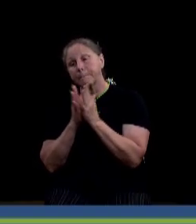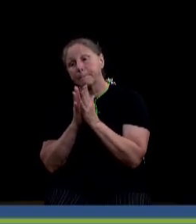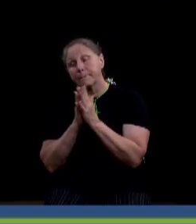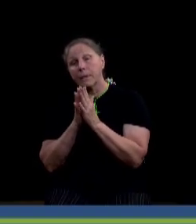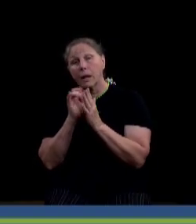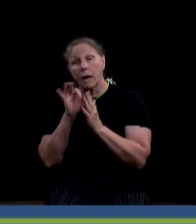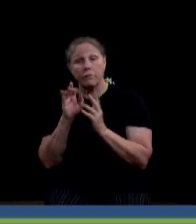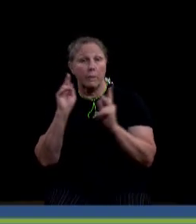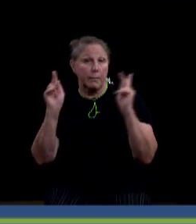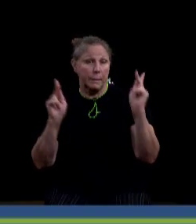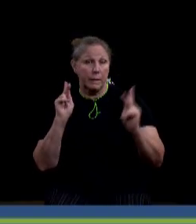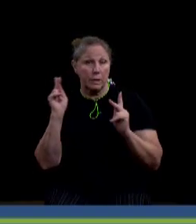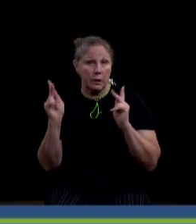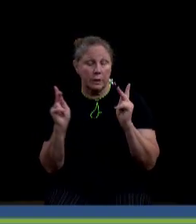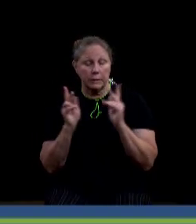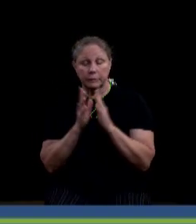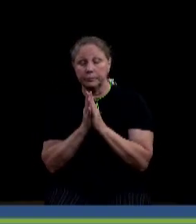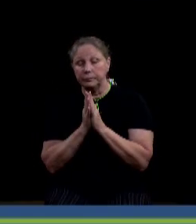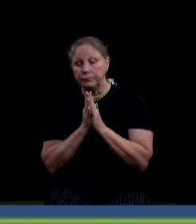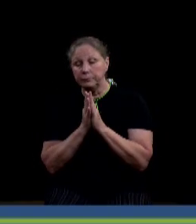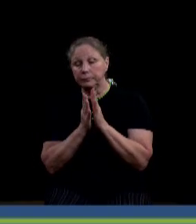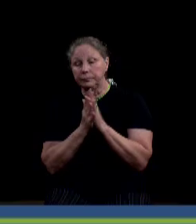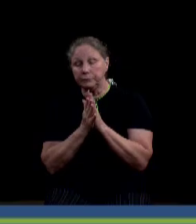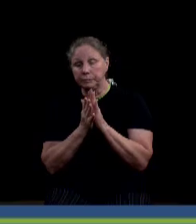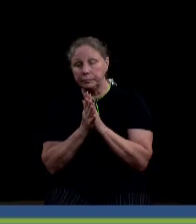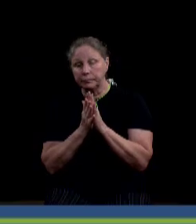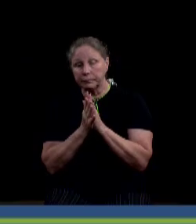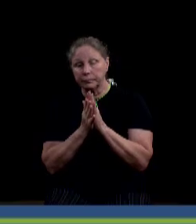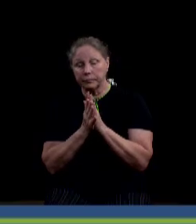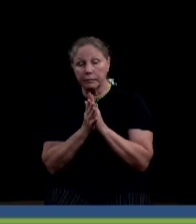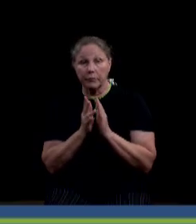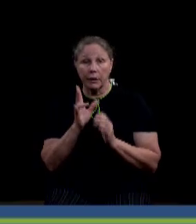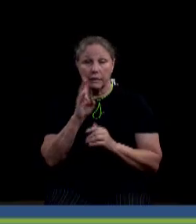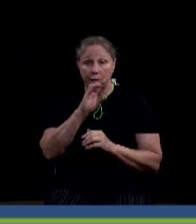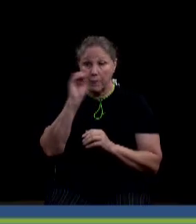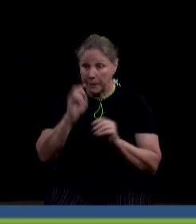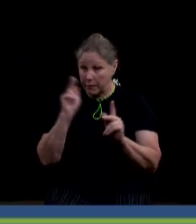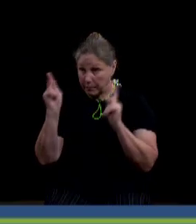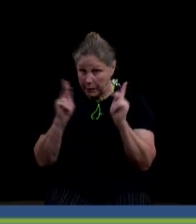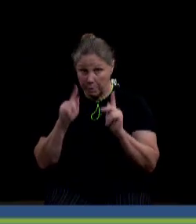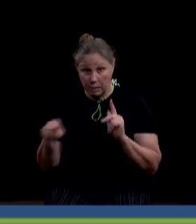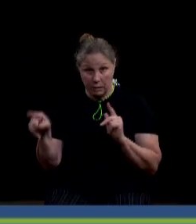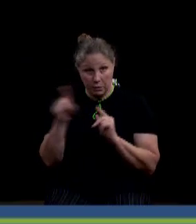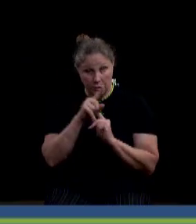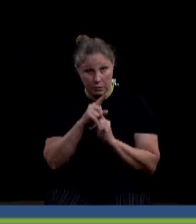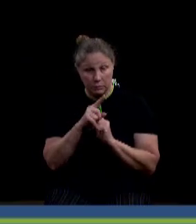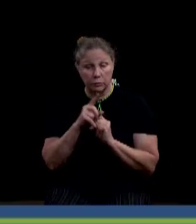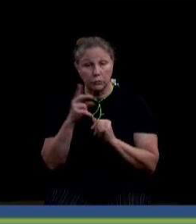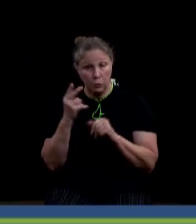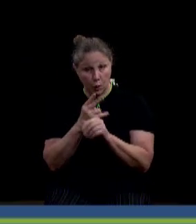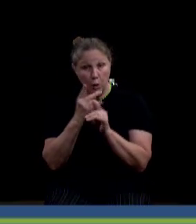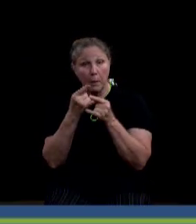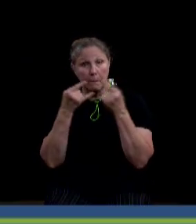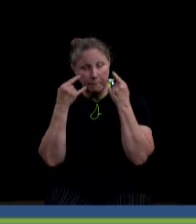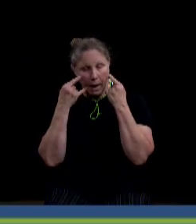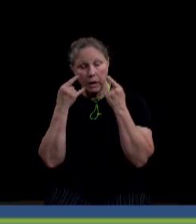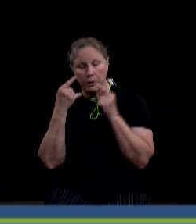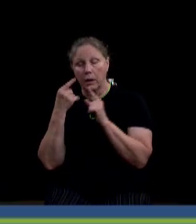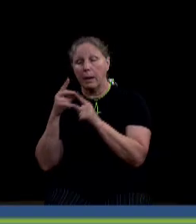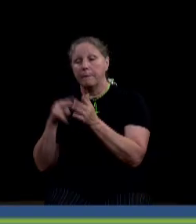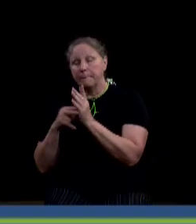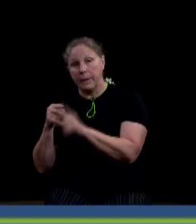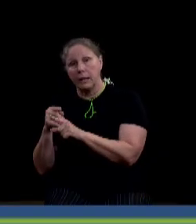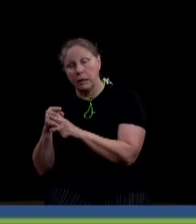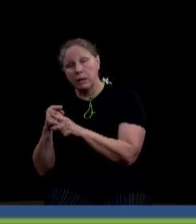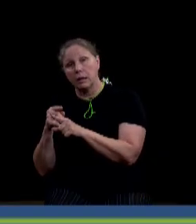if 75% of the population uses masks, you get a much greater effect